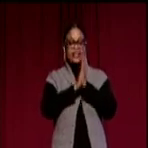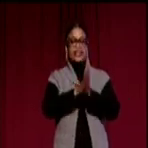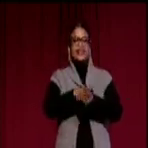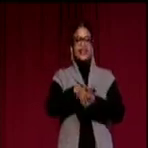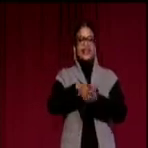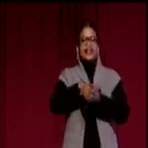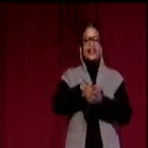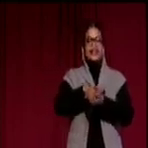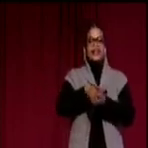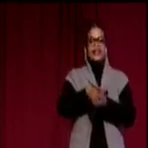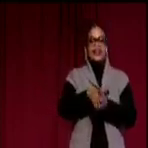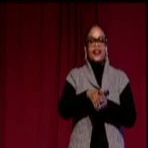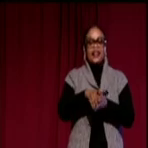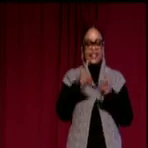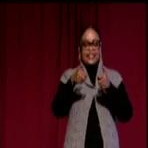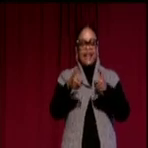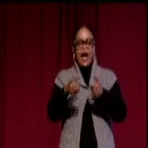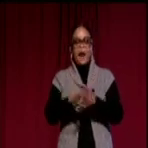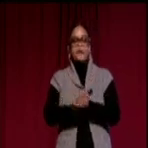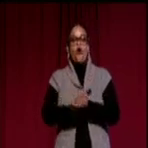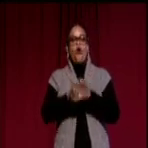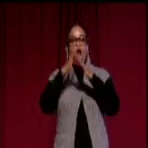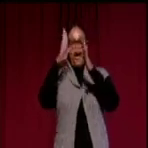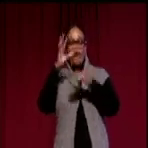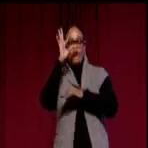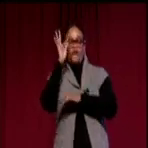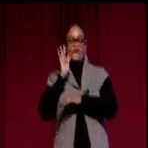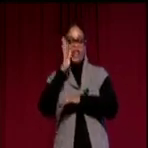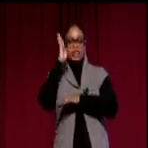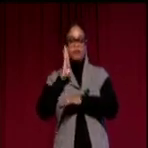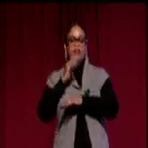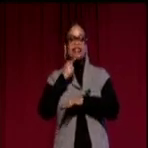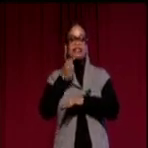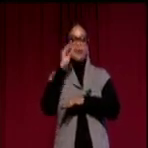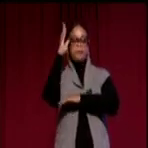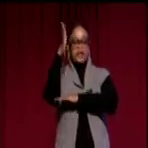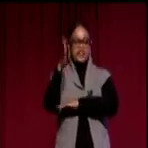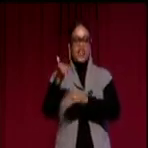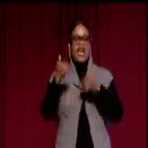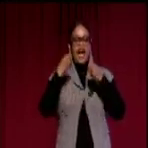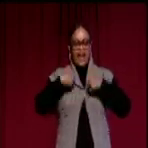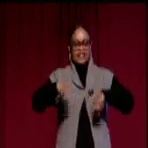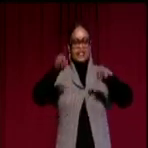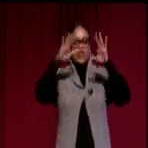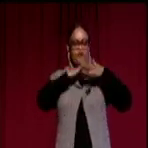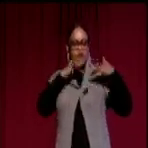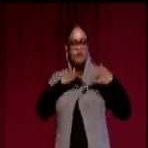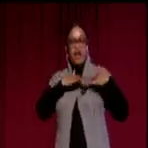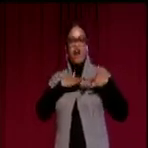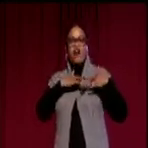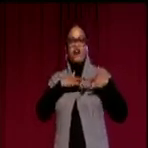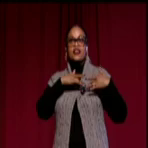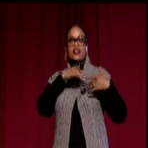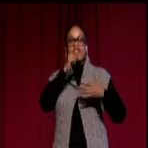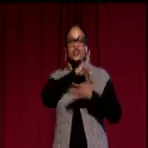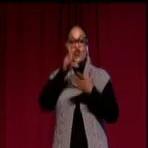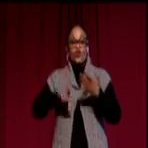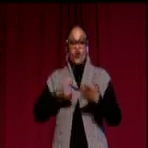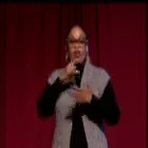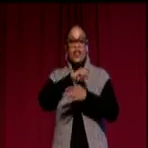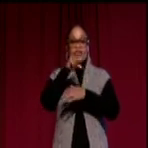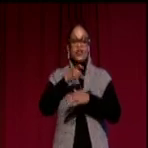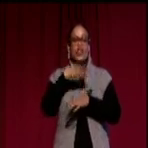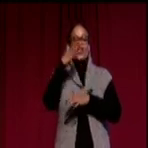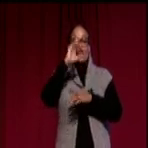quick on Salem's, on House of Hope's Facebook and say, preacher, I gave my heart to the Lord. And guess what just happened?